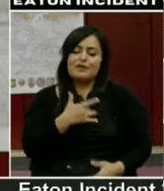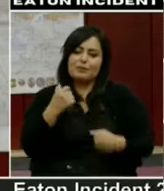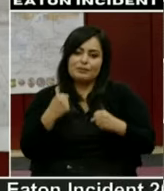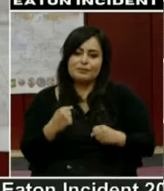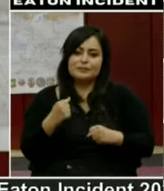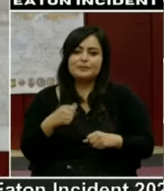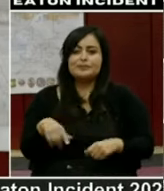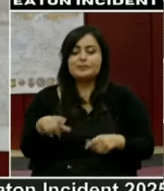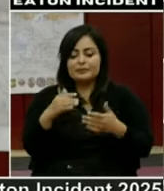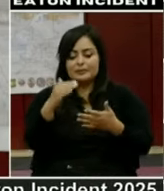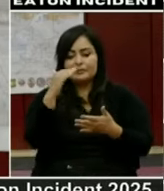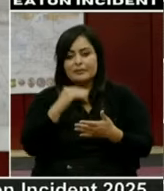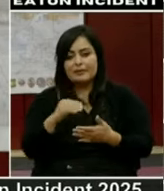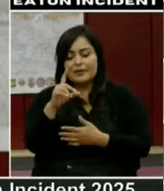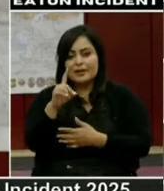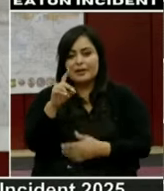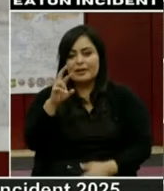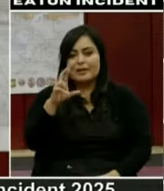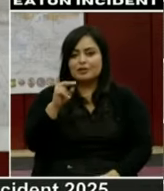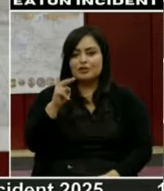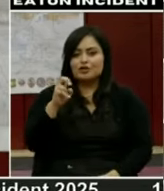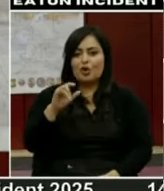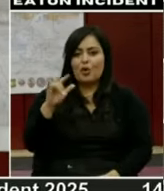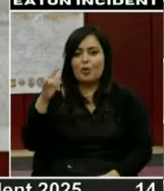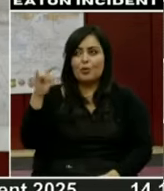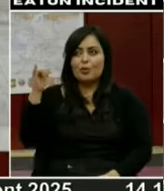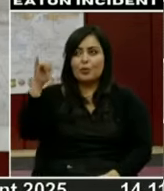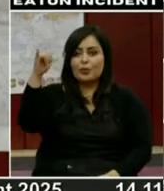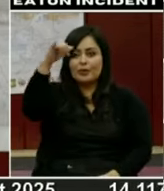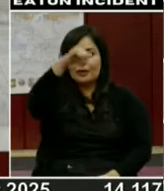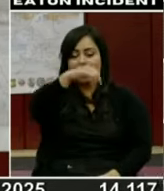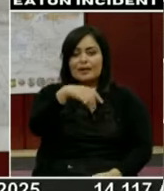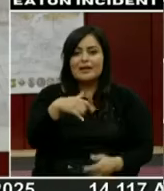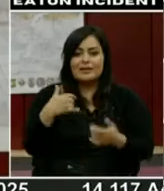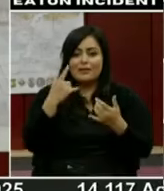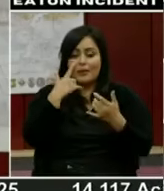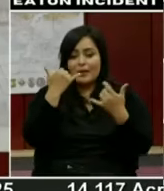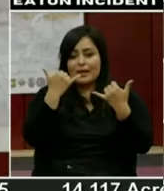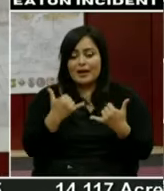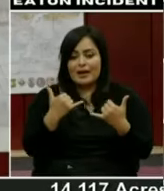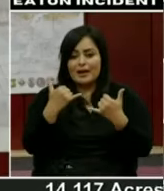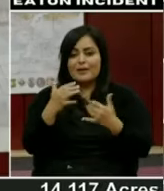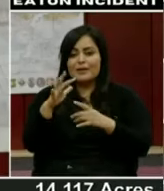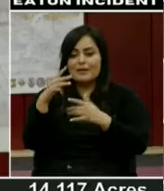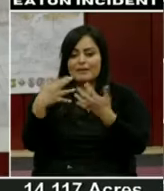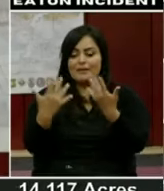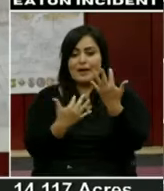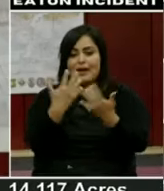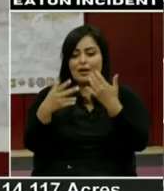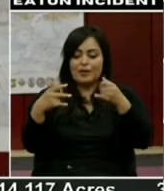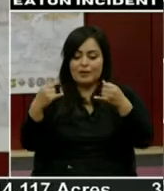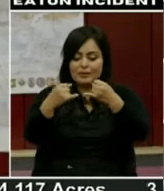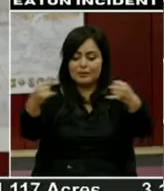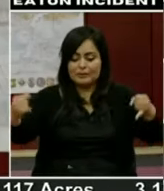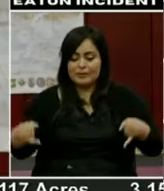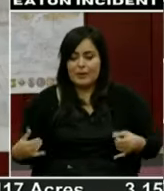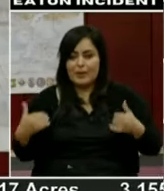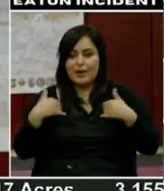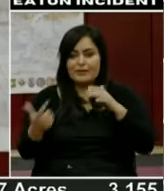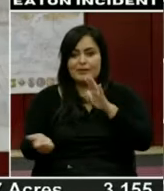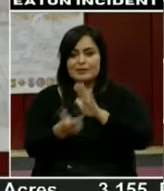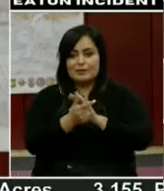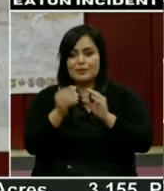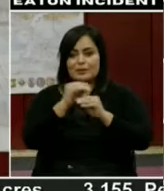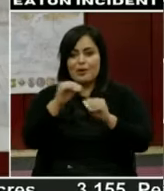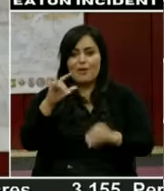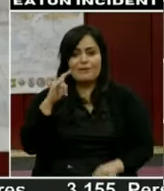drone flights to be able to see up and down the streets. Right now over the fire perimeter, we have a temporary flight restriction, which